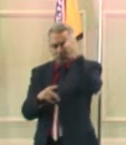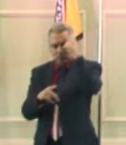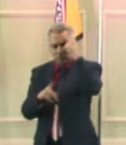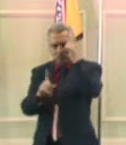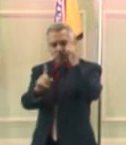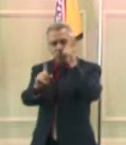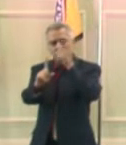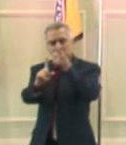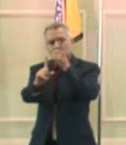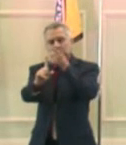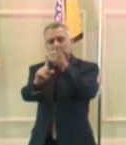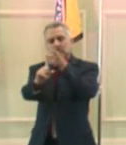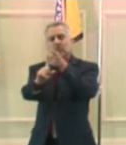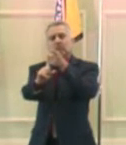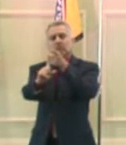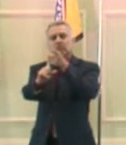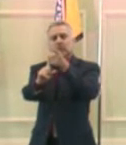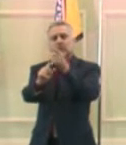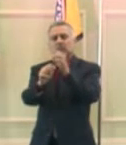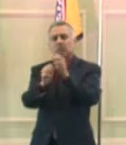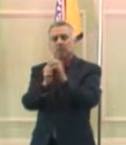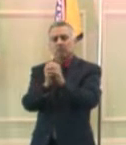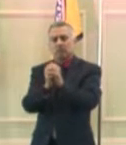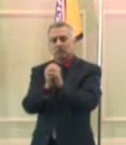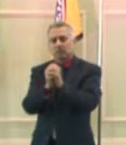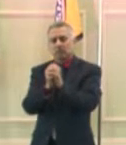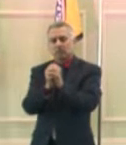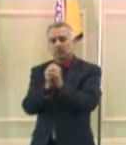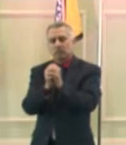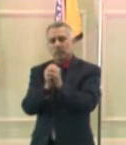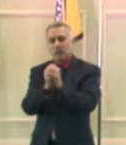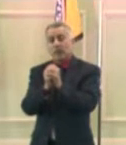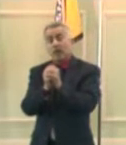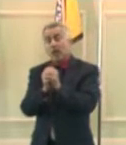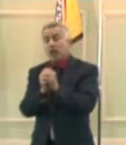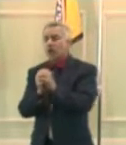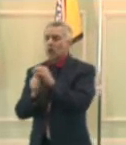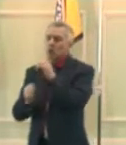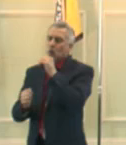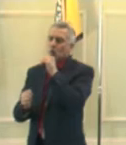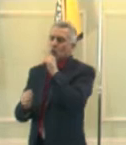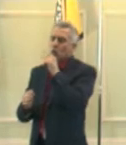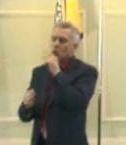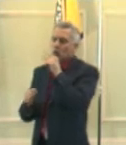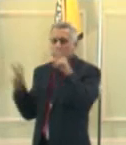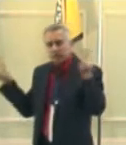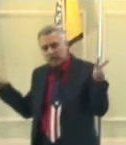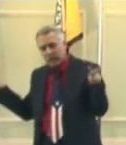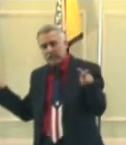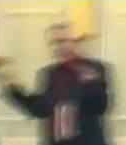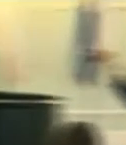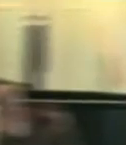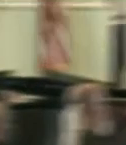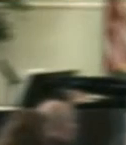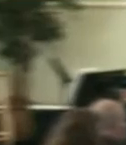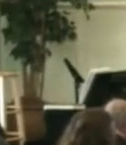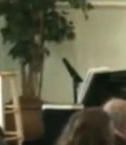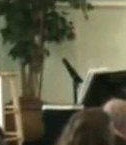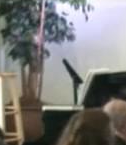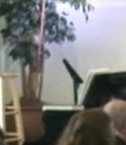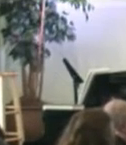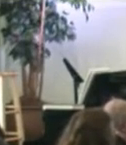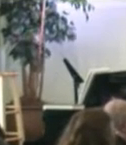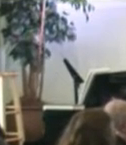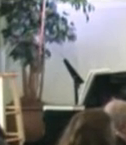and steeped in the counsel of your heavenly word, so that someone who's paying attention to all the fuss around these next